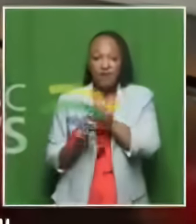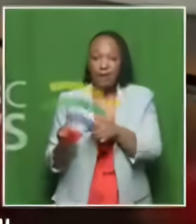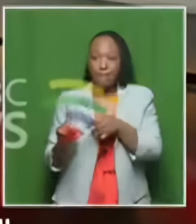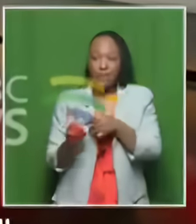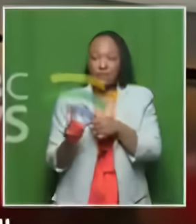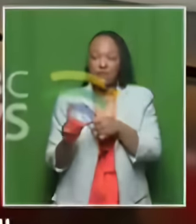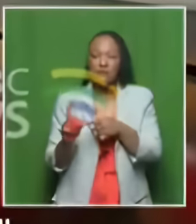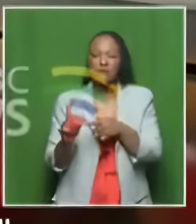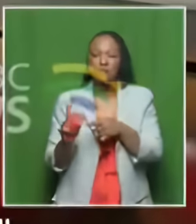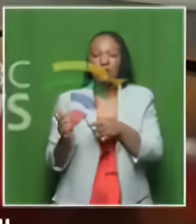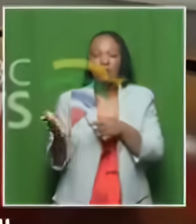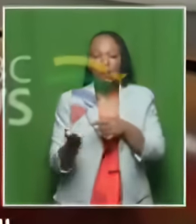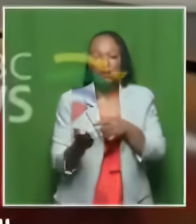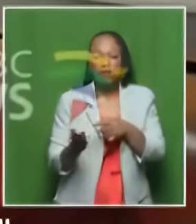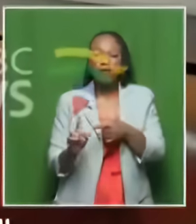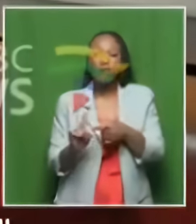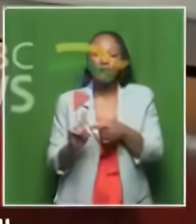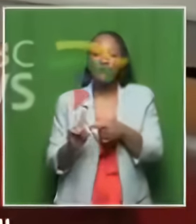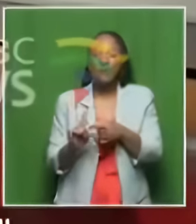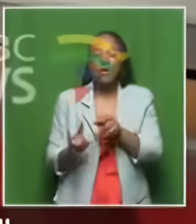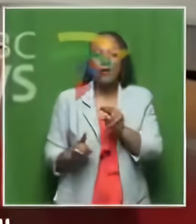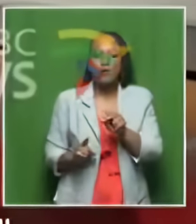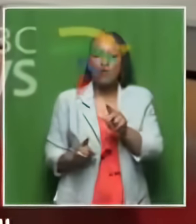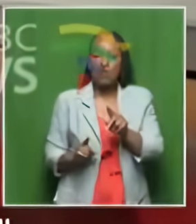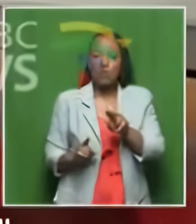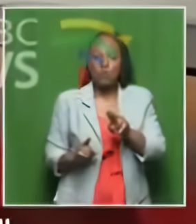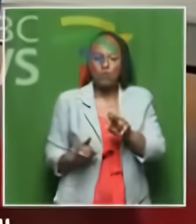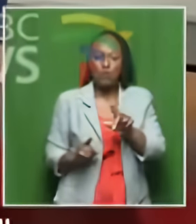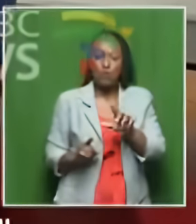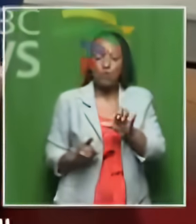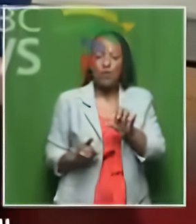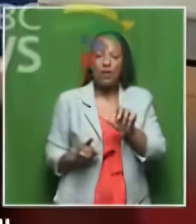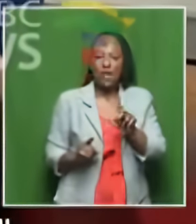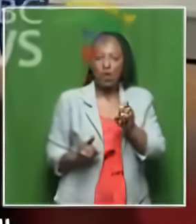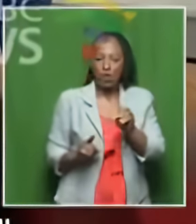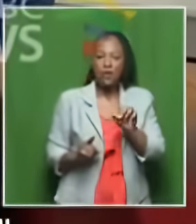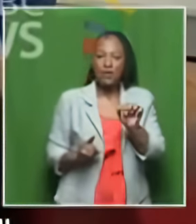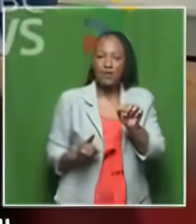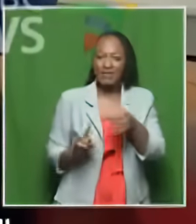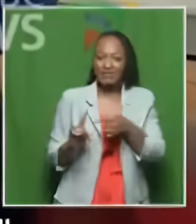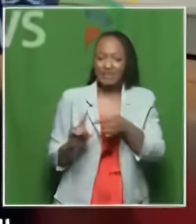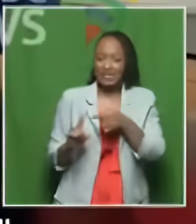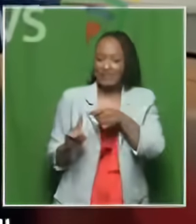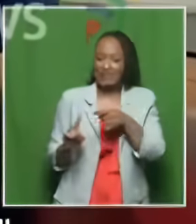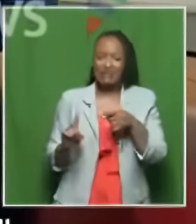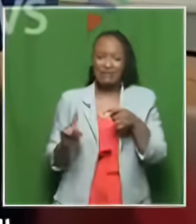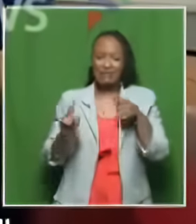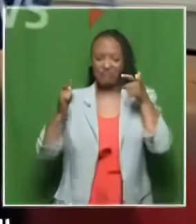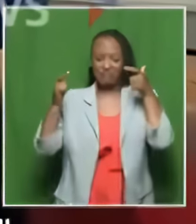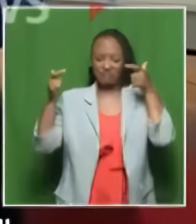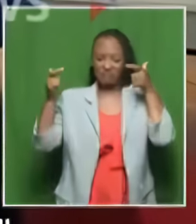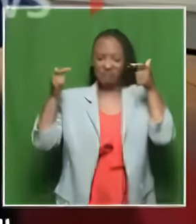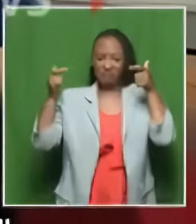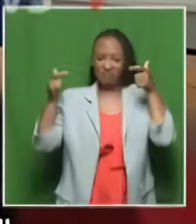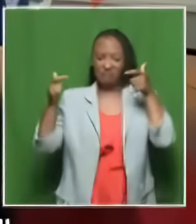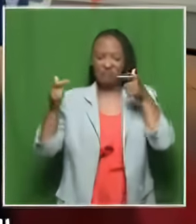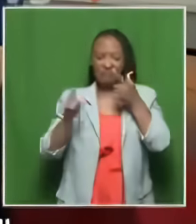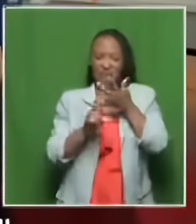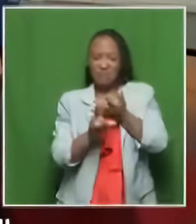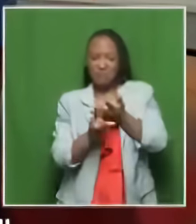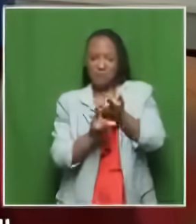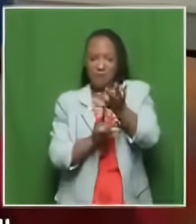putting forward, Nkululeko Dunga. Yes. And they are saying anyone but Dunga. They say he's arrogant, they say he's a